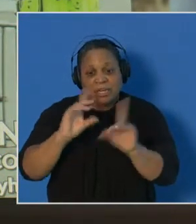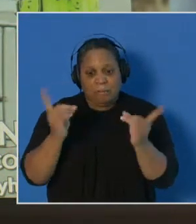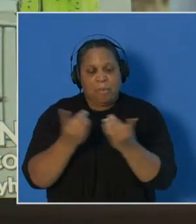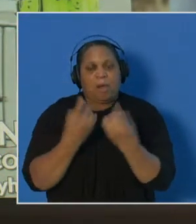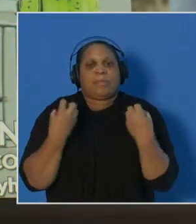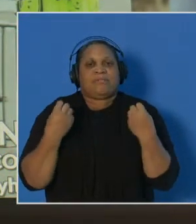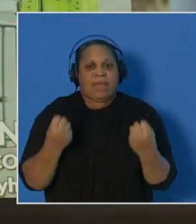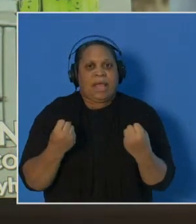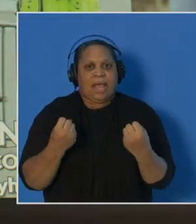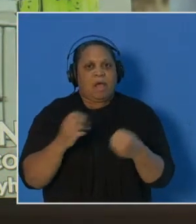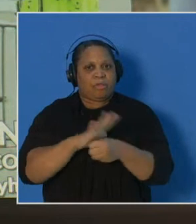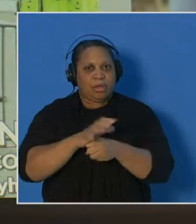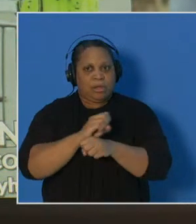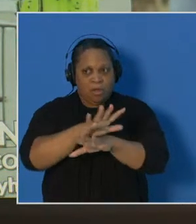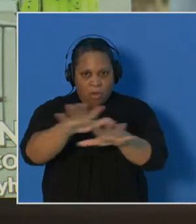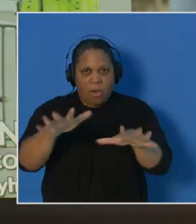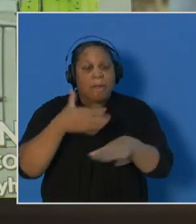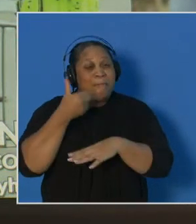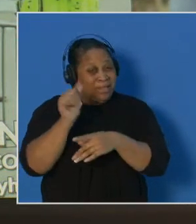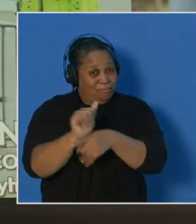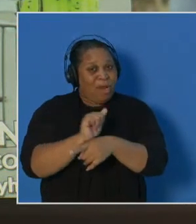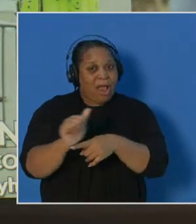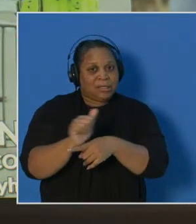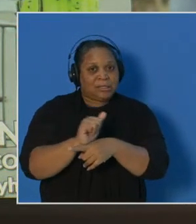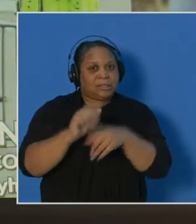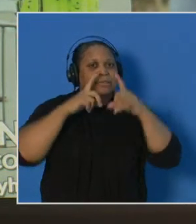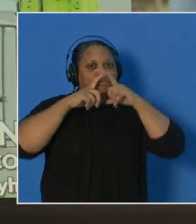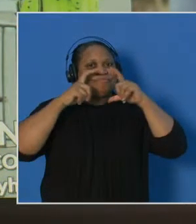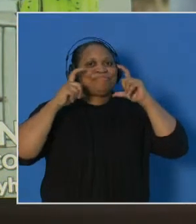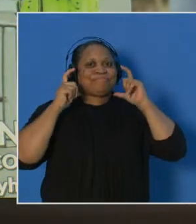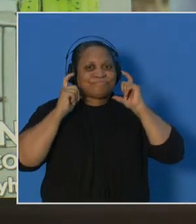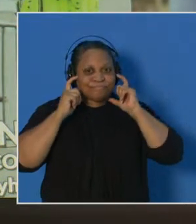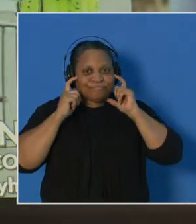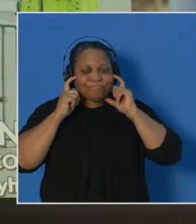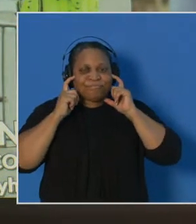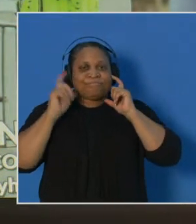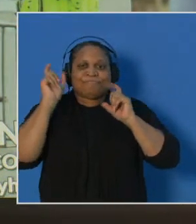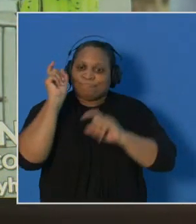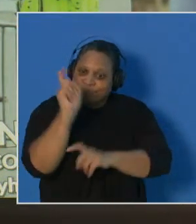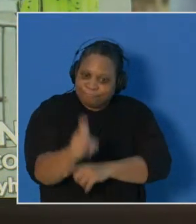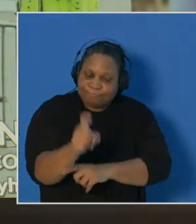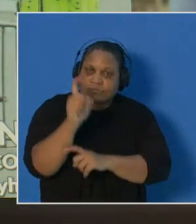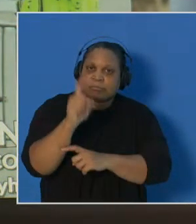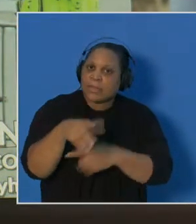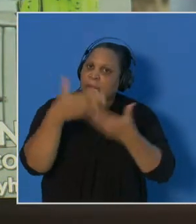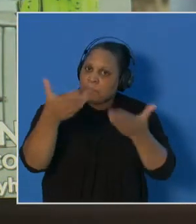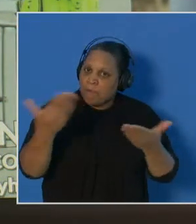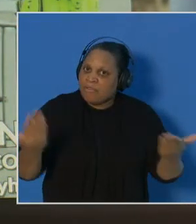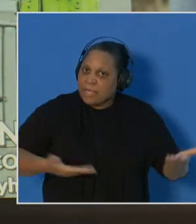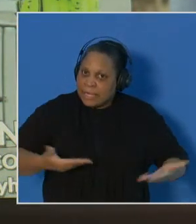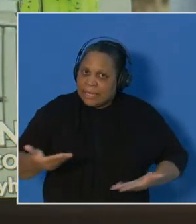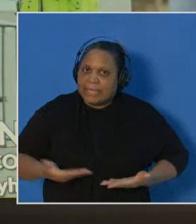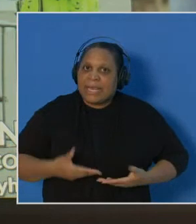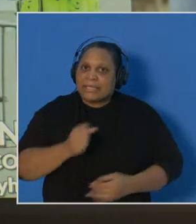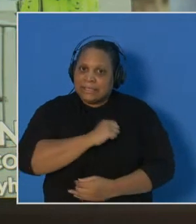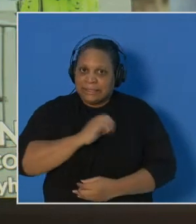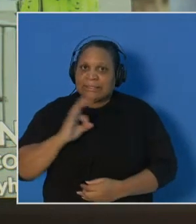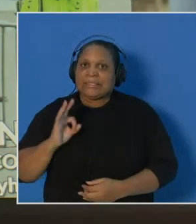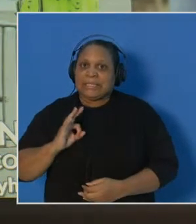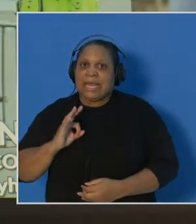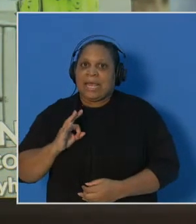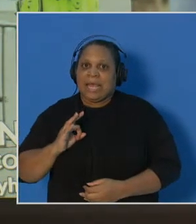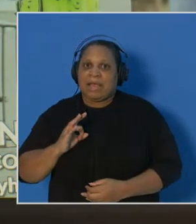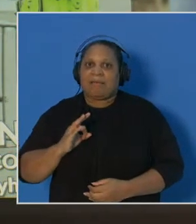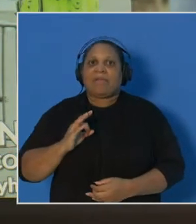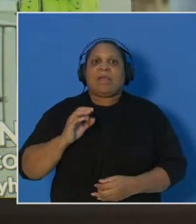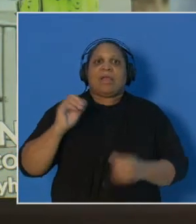on COVID-19 best practices. Face masks must be provided for guests and staff, amenities